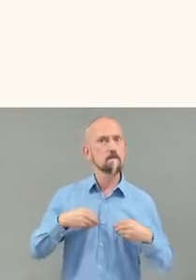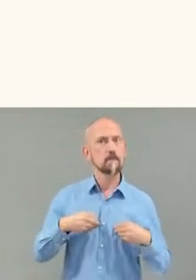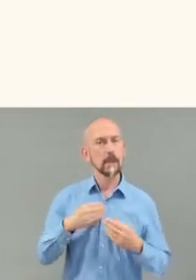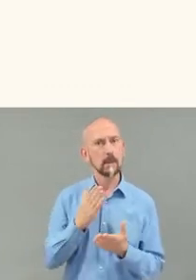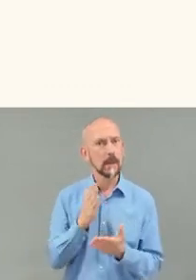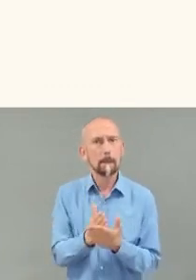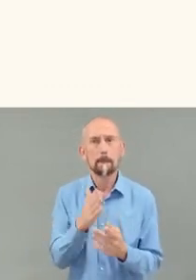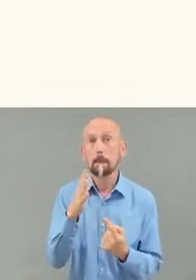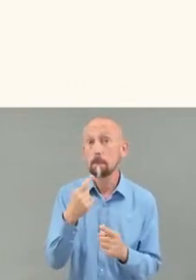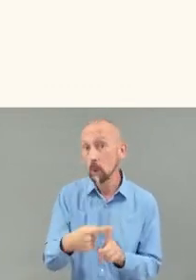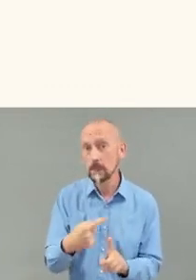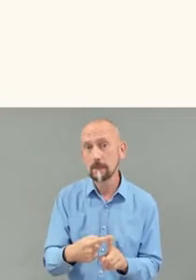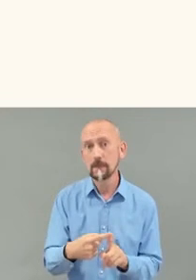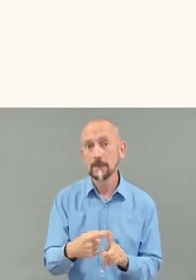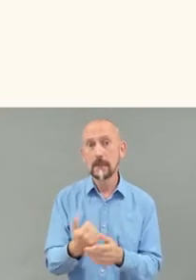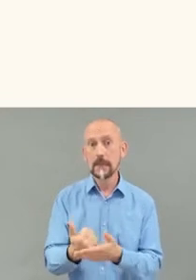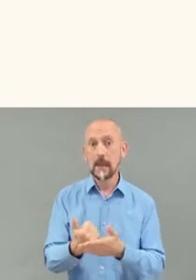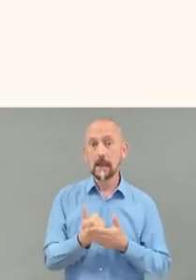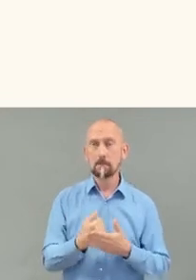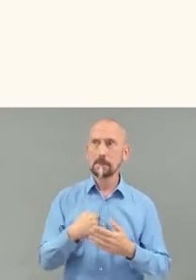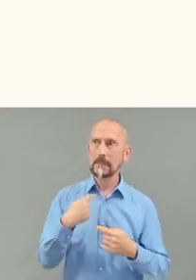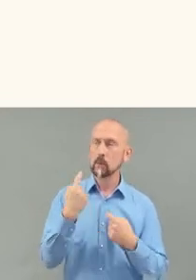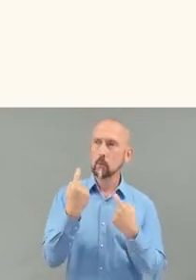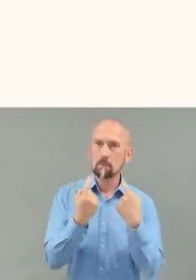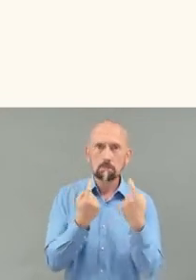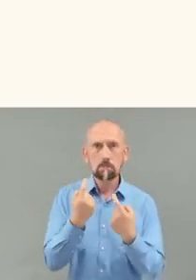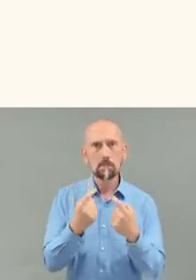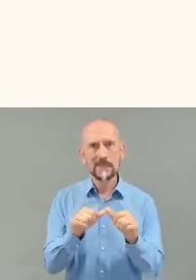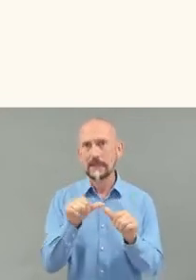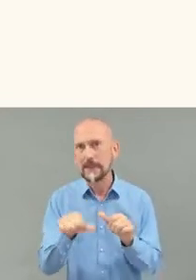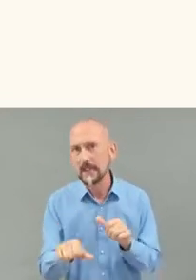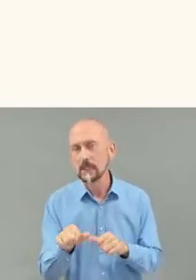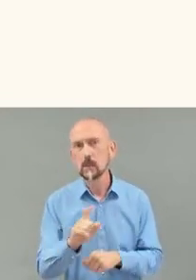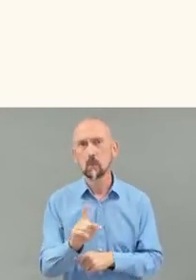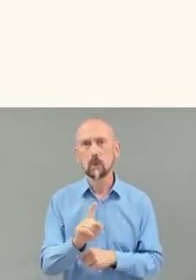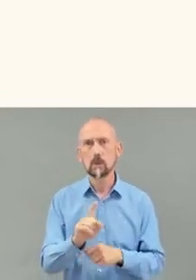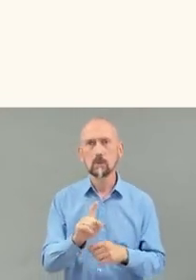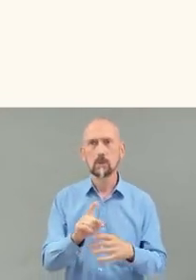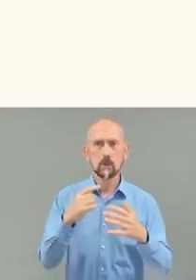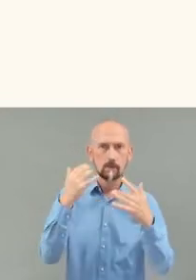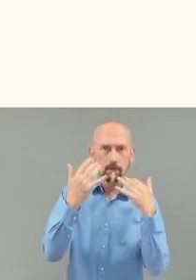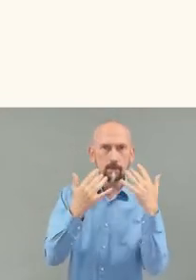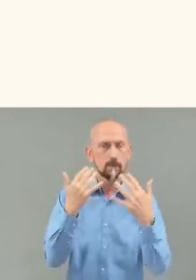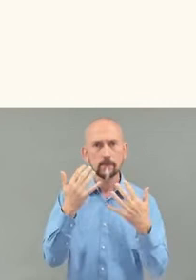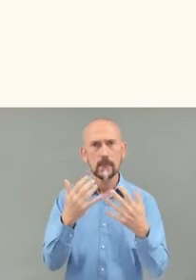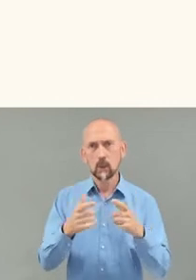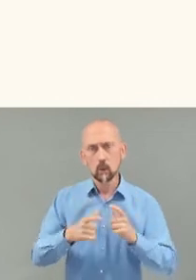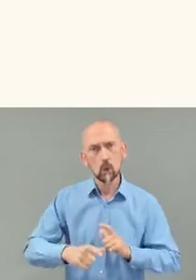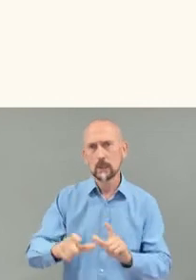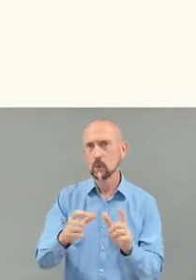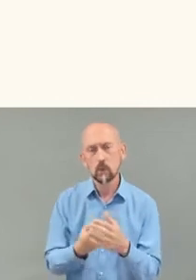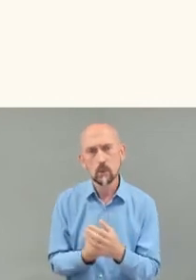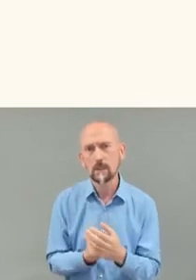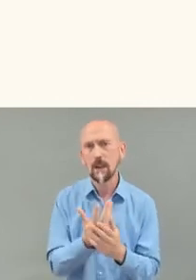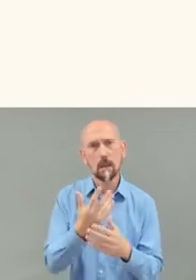has helped me with me thinking about what comes next and to help with me continuing with developing this space. So that's